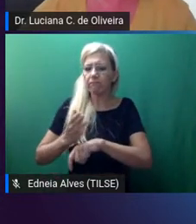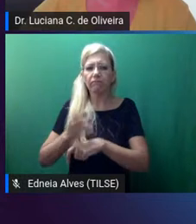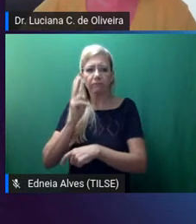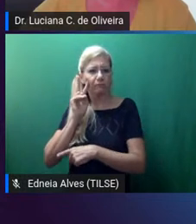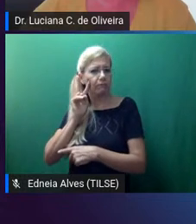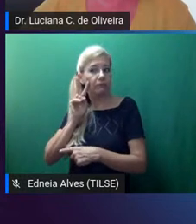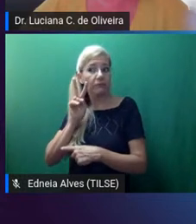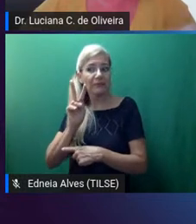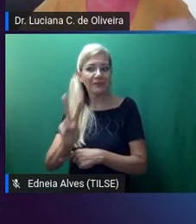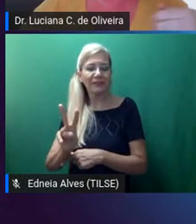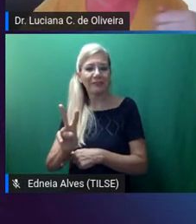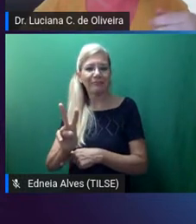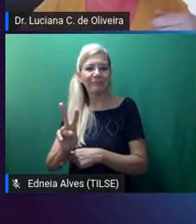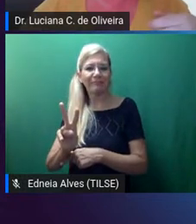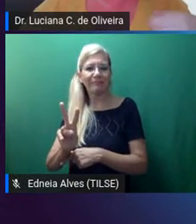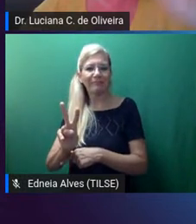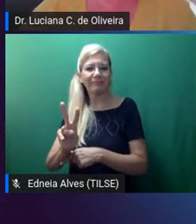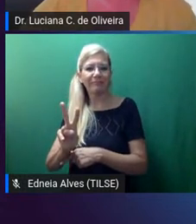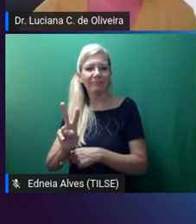racist